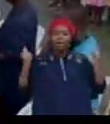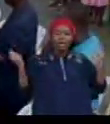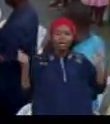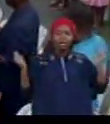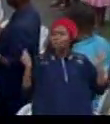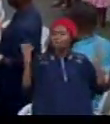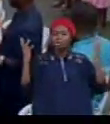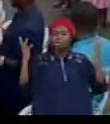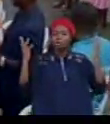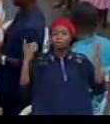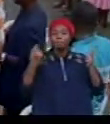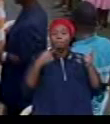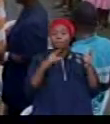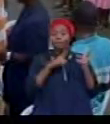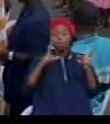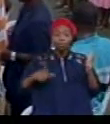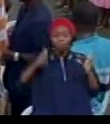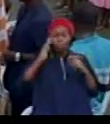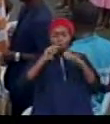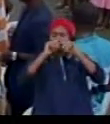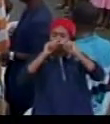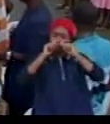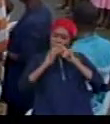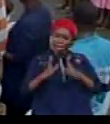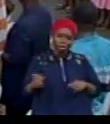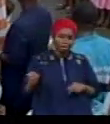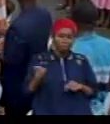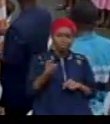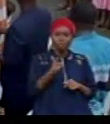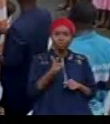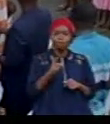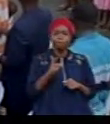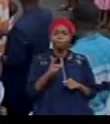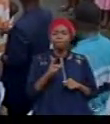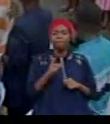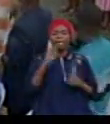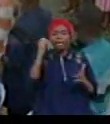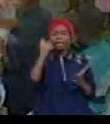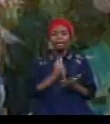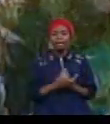The Lord will bless you. A louder amen.